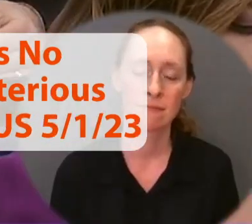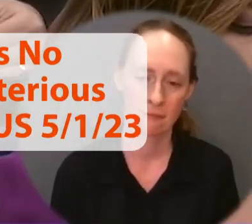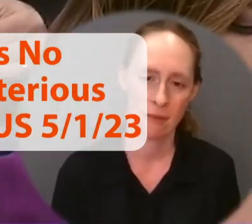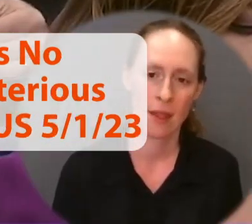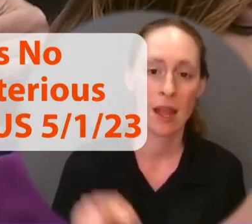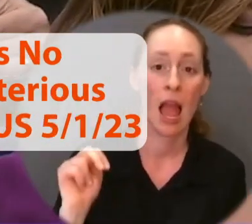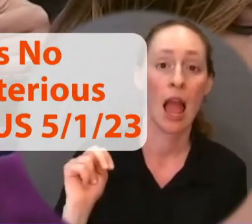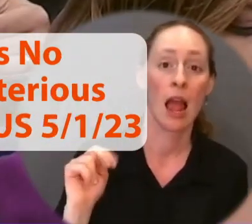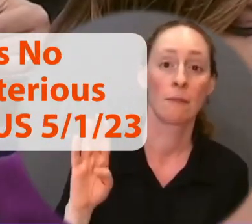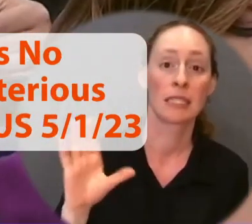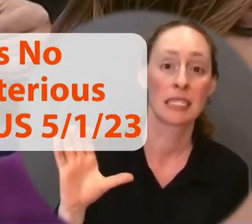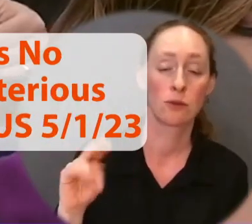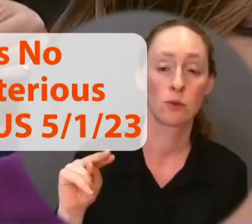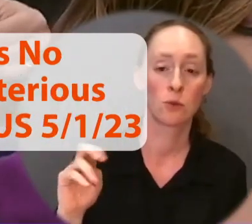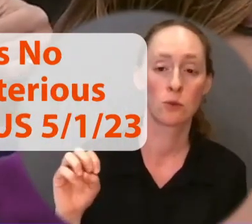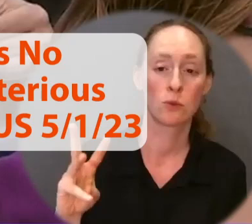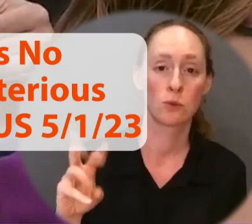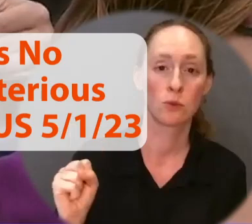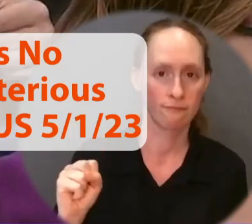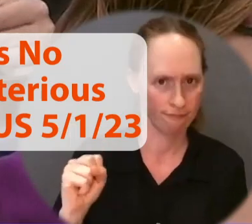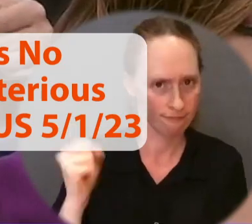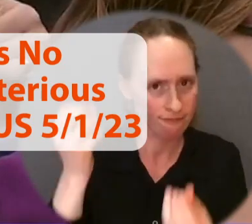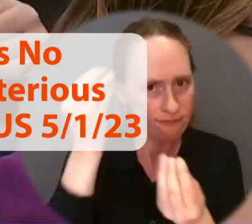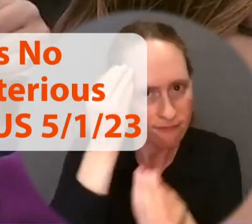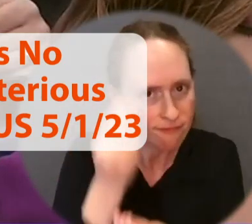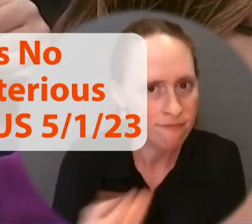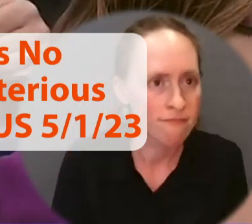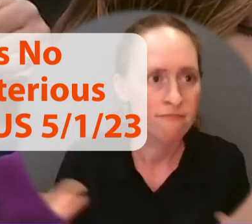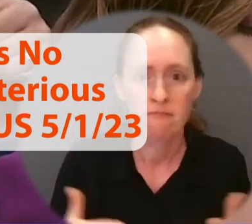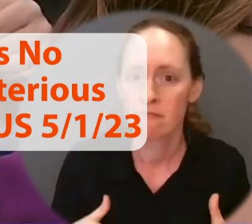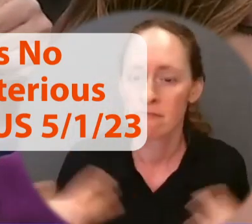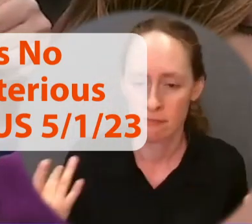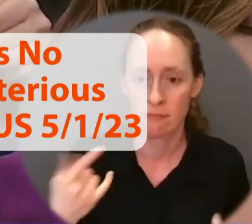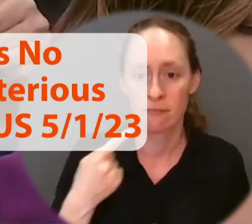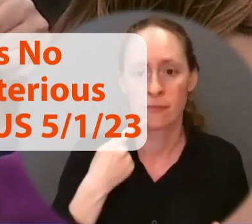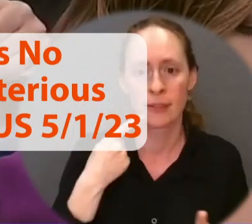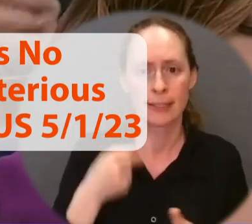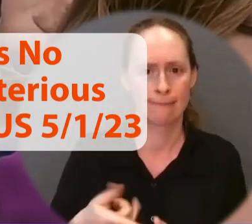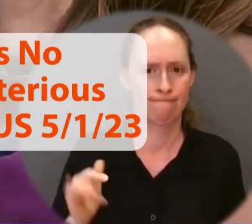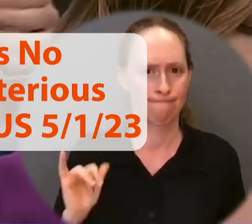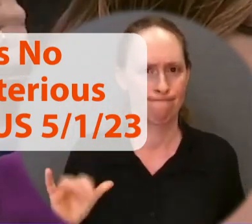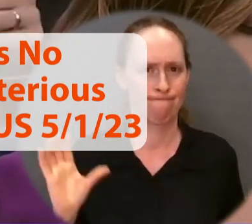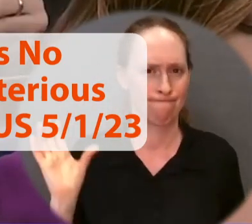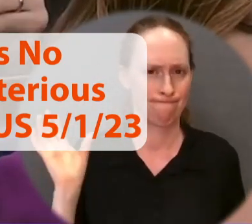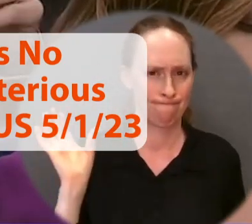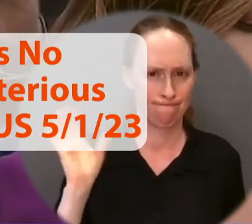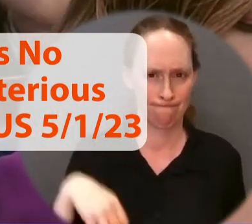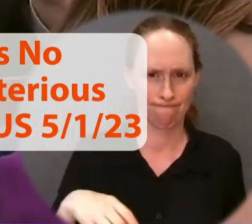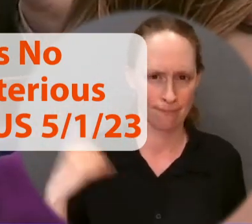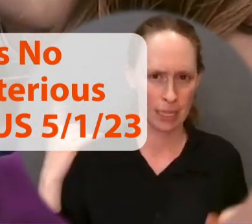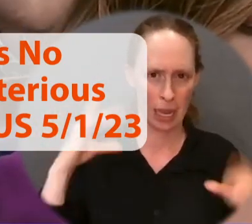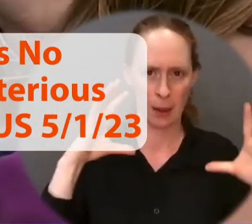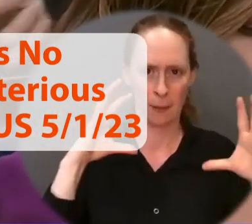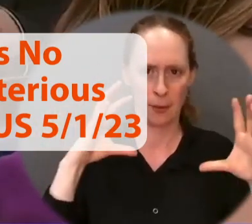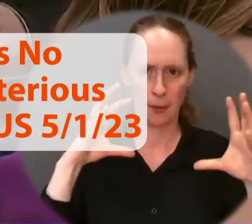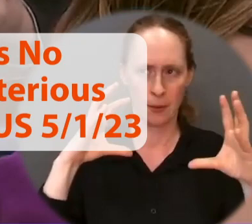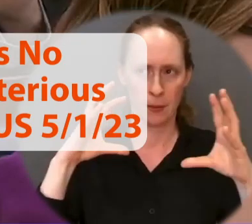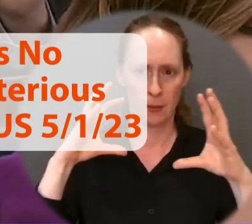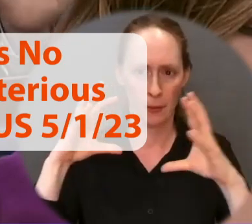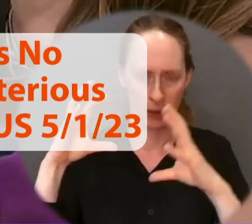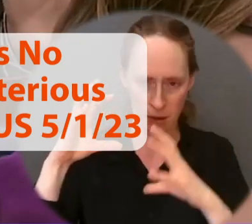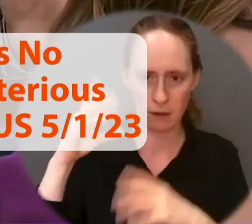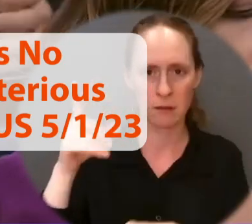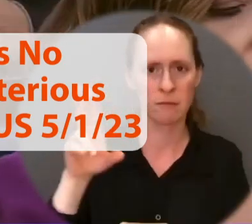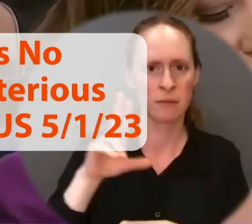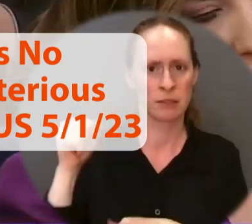has a report of another mysterious balloon that the military has been, the U.S. military has been tracking around Hawaii. Is